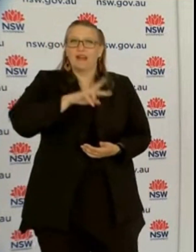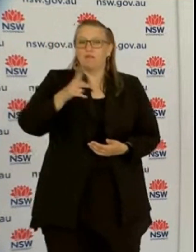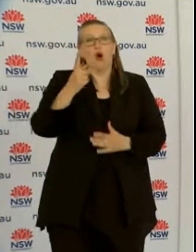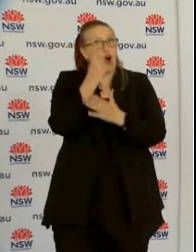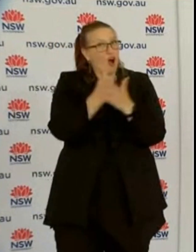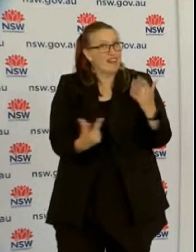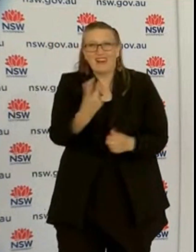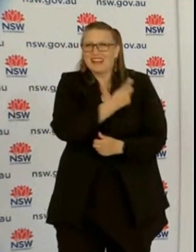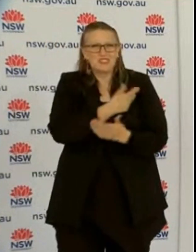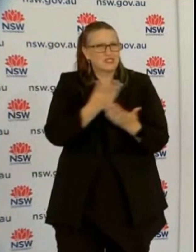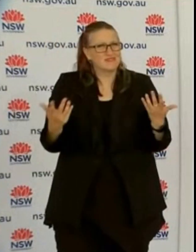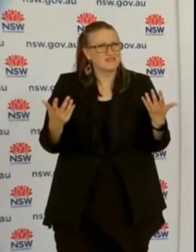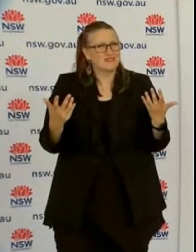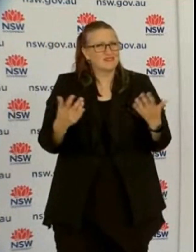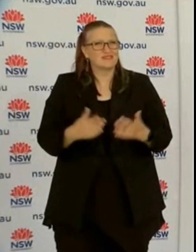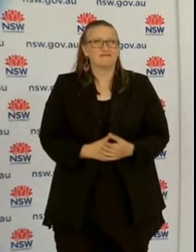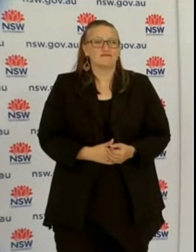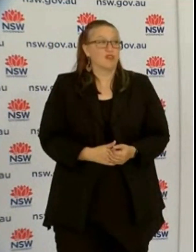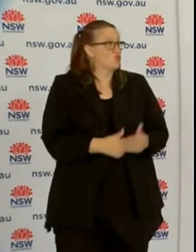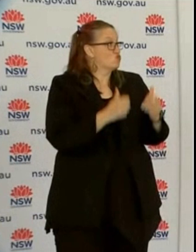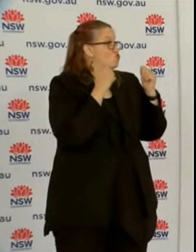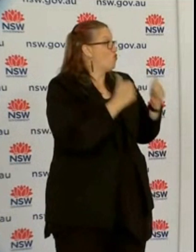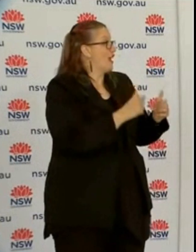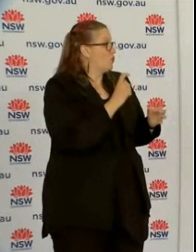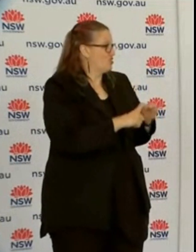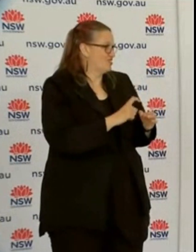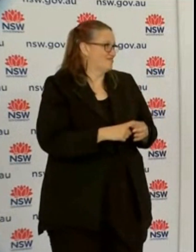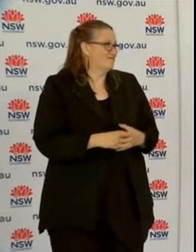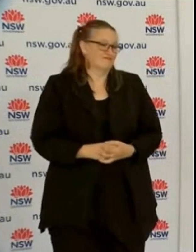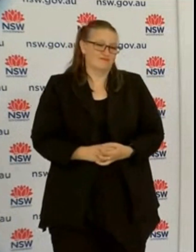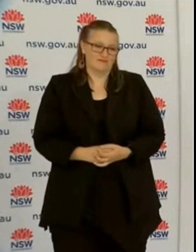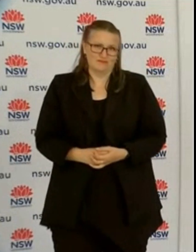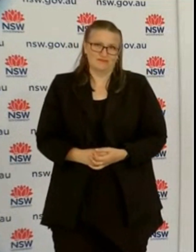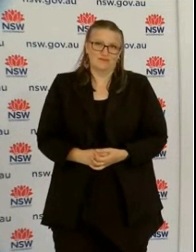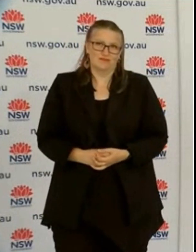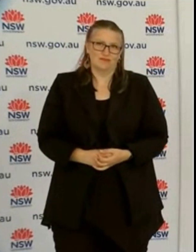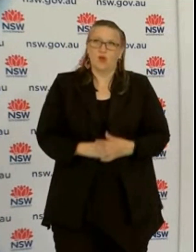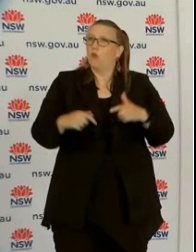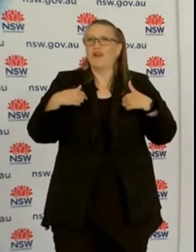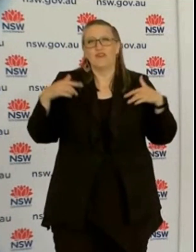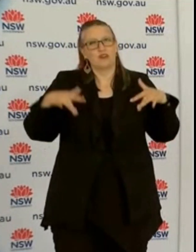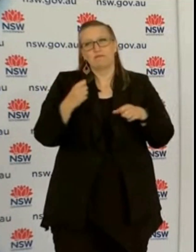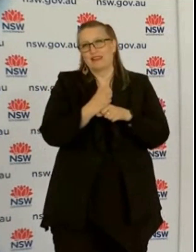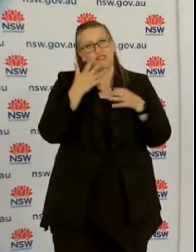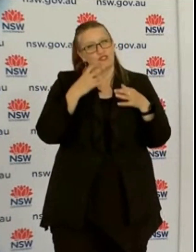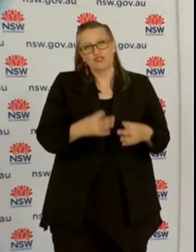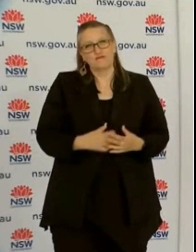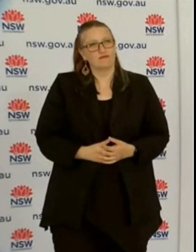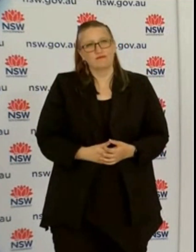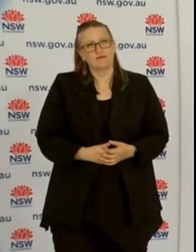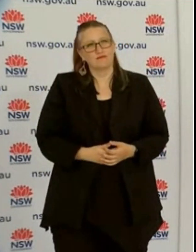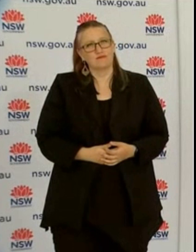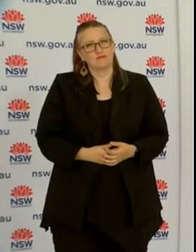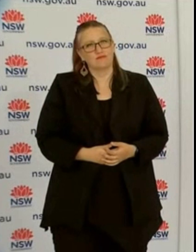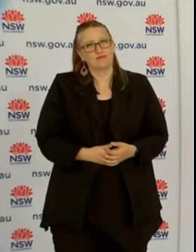switch to vaccinated only? Is that a bit back to front? They're really good questions. The reality is this, is that we haven't made decisions, but I don't believe that if we